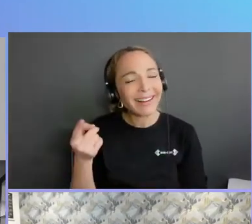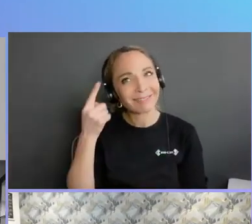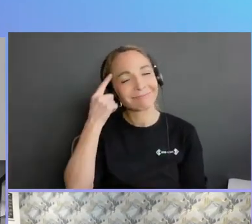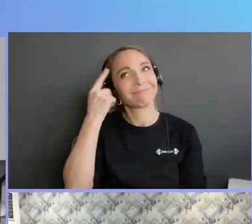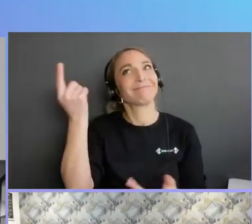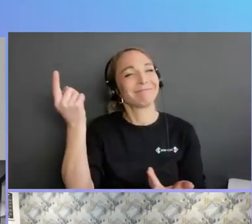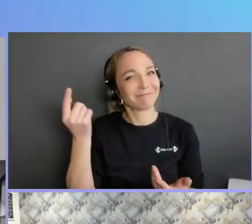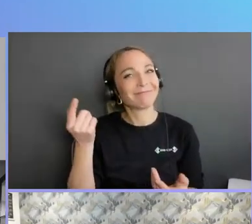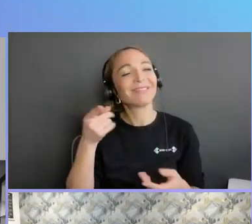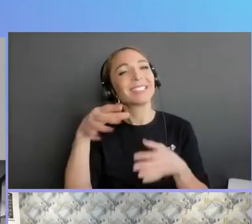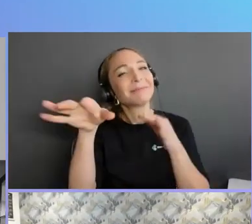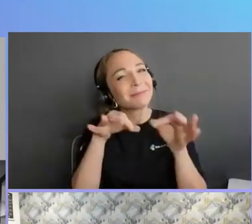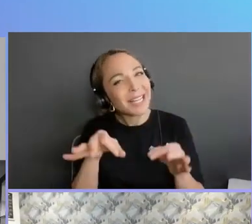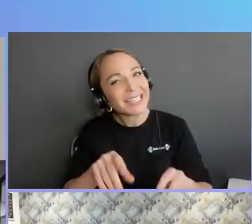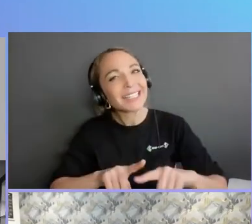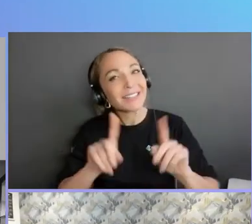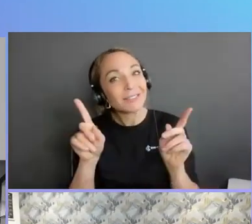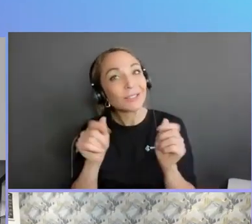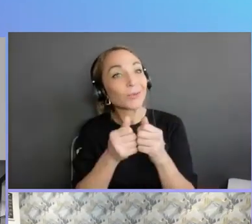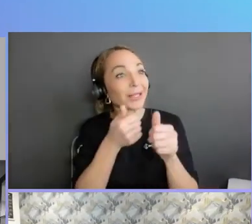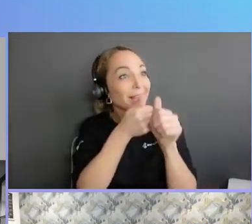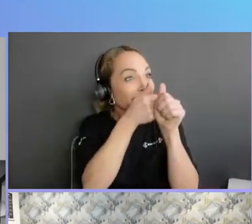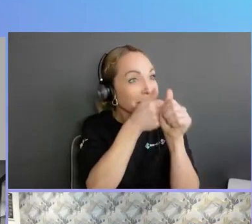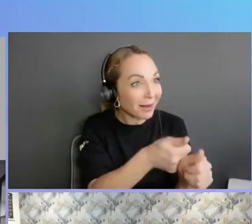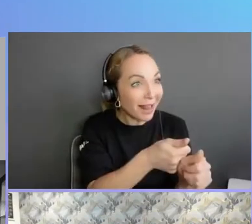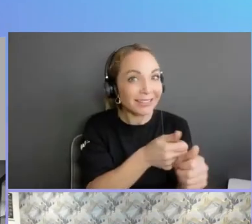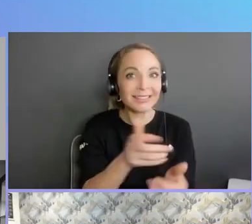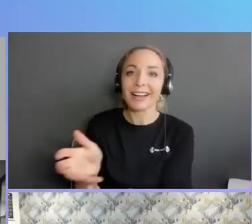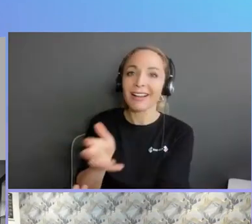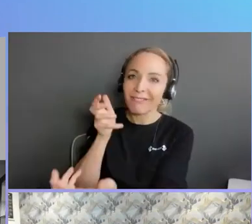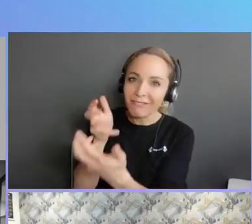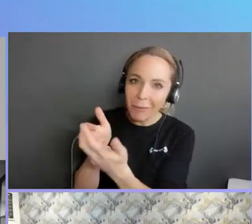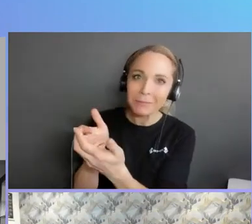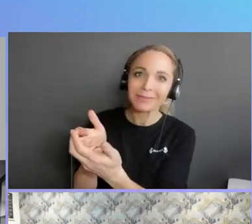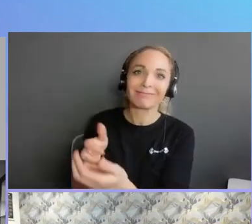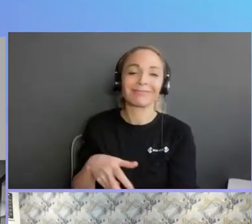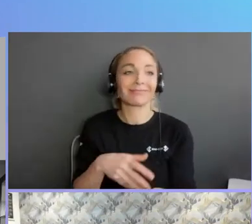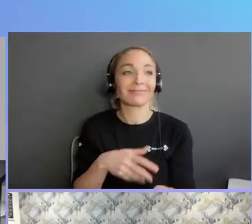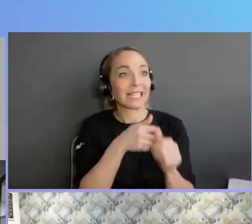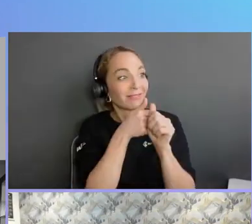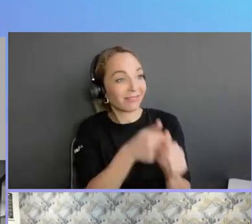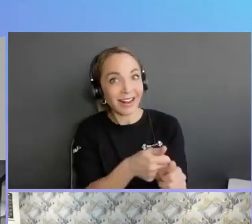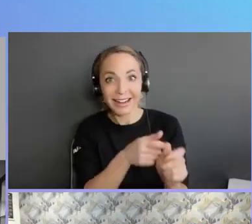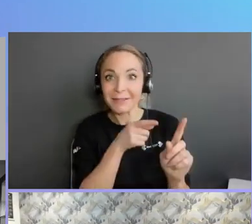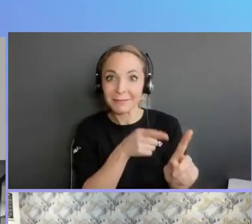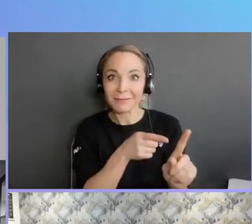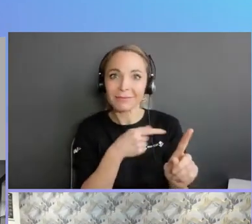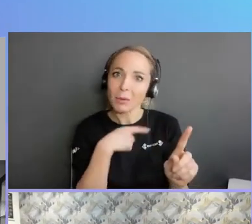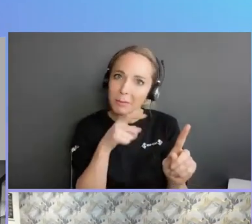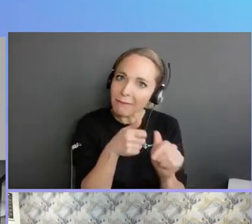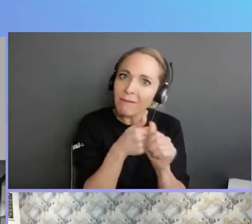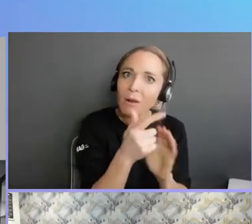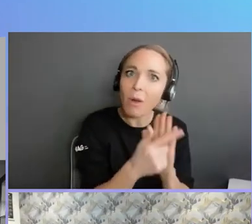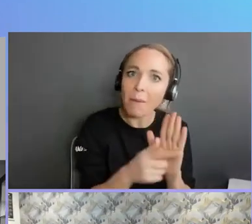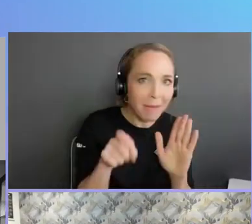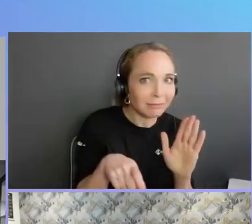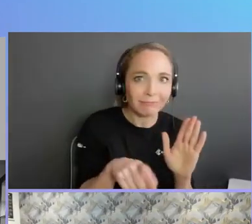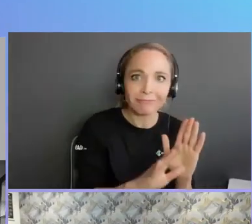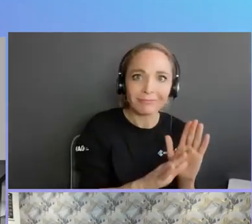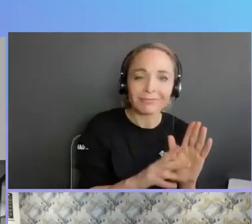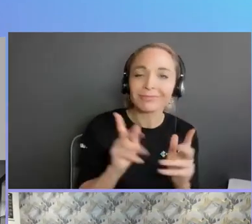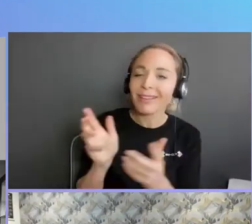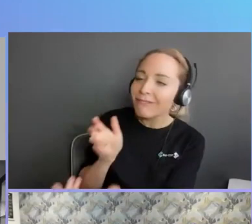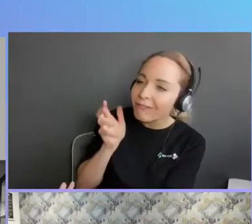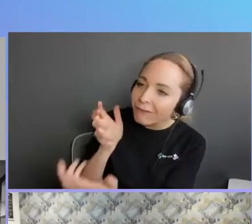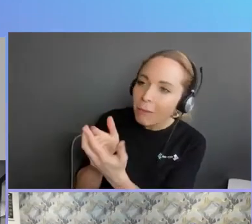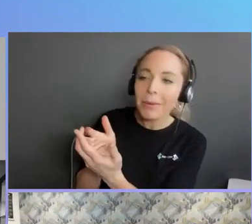difference between compliance and conformance. On the compliance side, we gotta follow the law. But on the